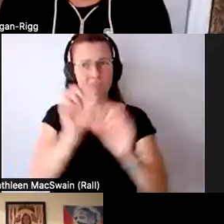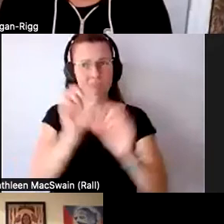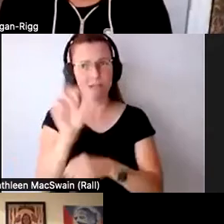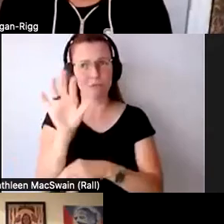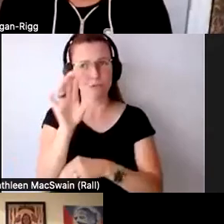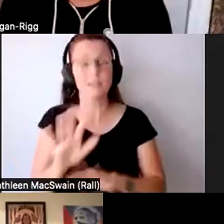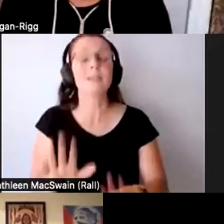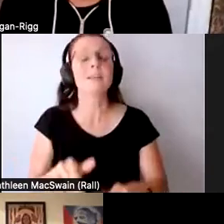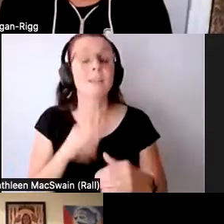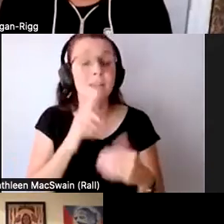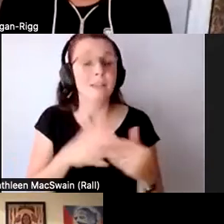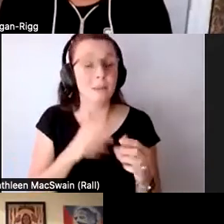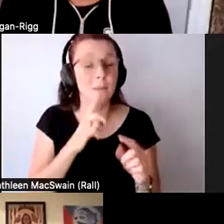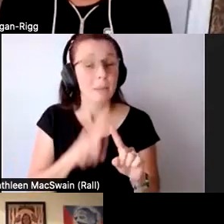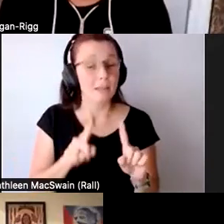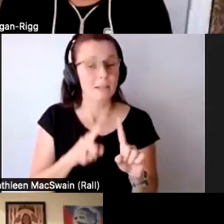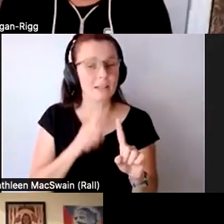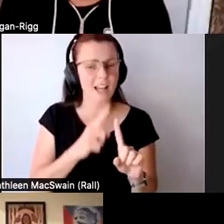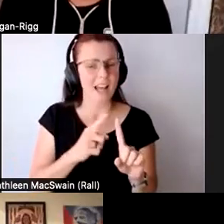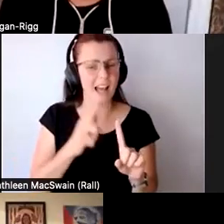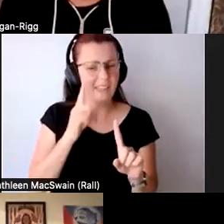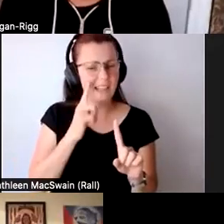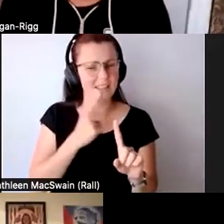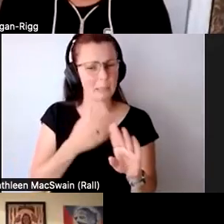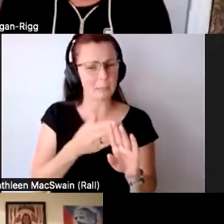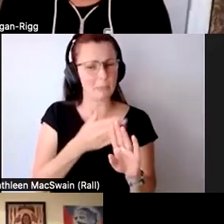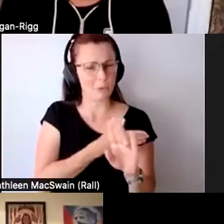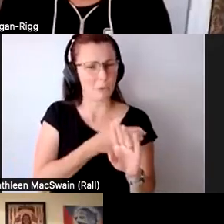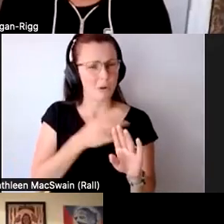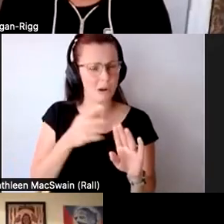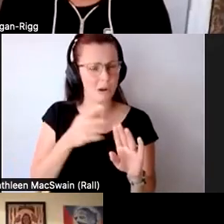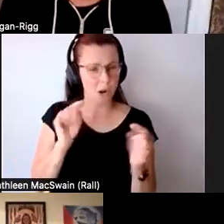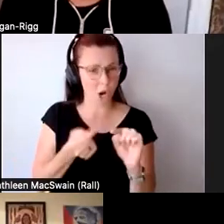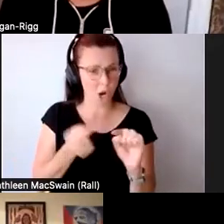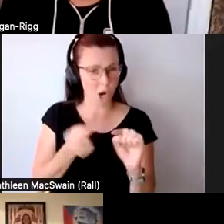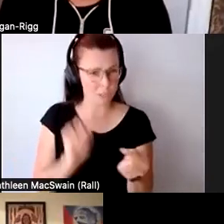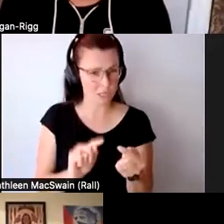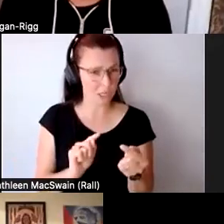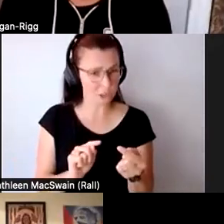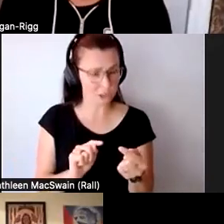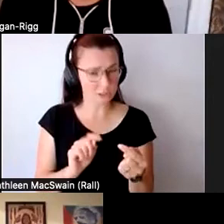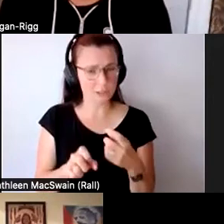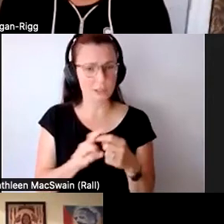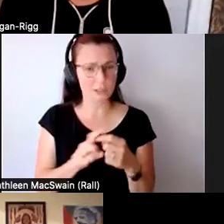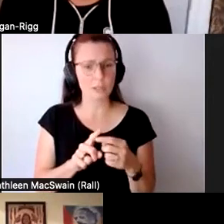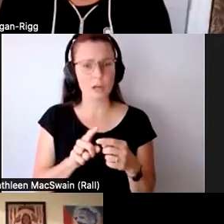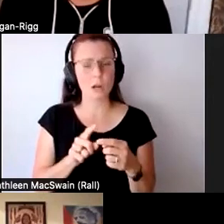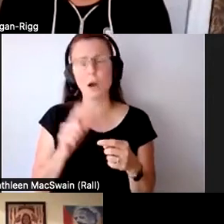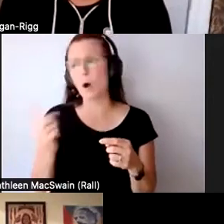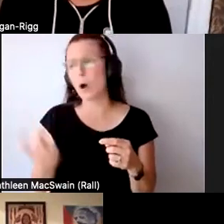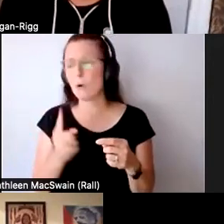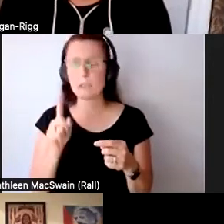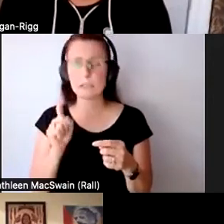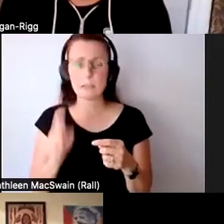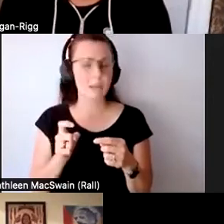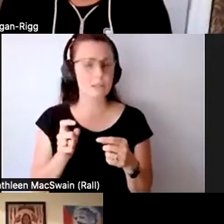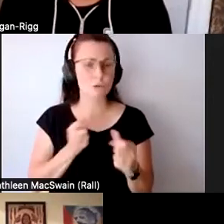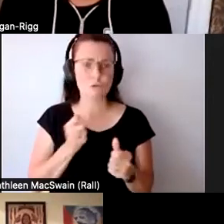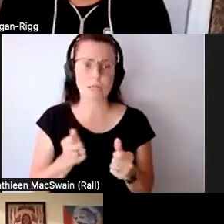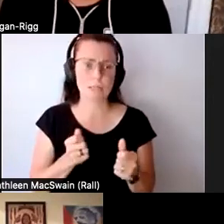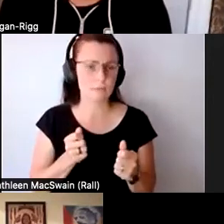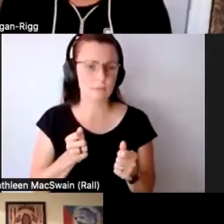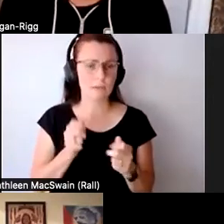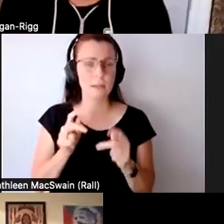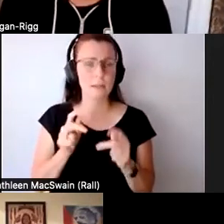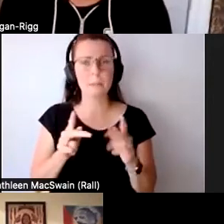watch as harm reductionists. And I think I said this the other day, is not, you know, we always had to be aggressive, right? Because people can't hear us and they don't